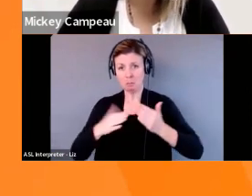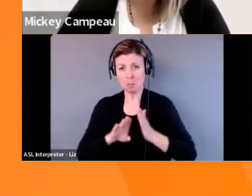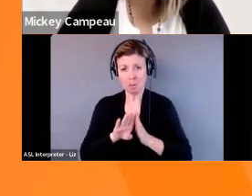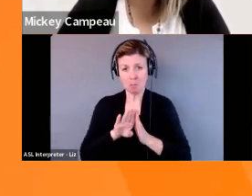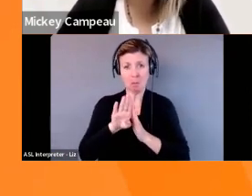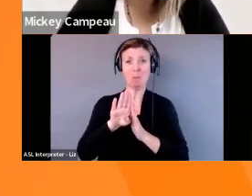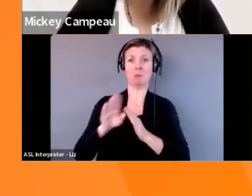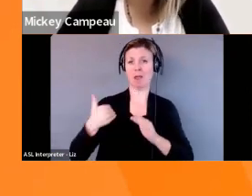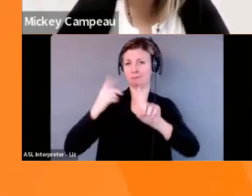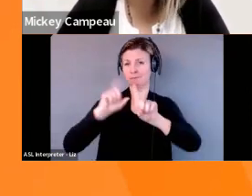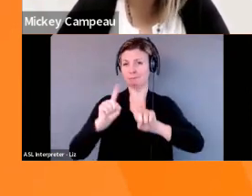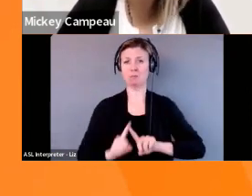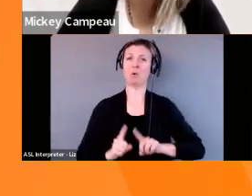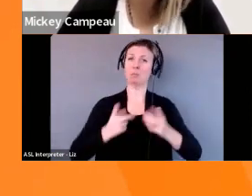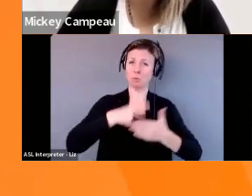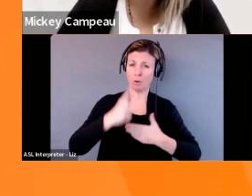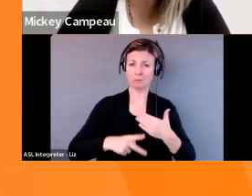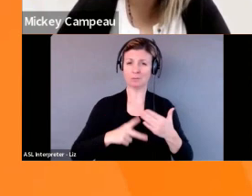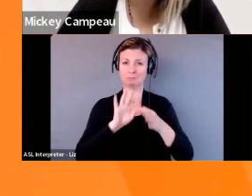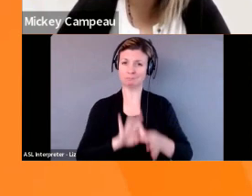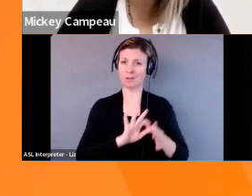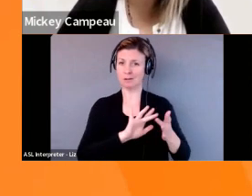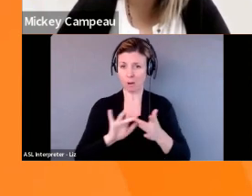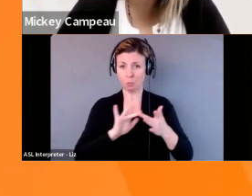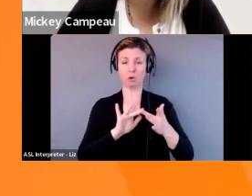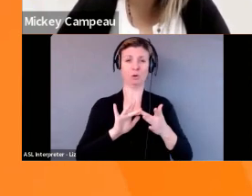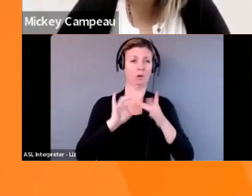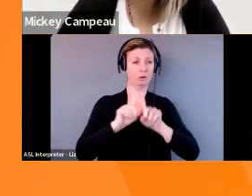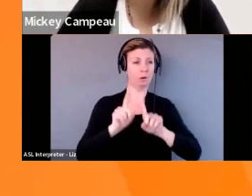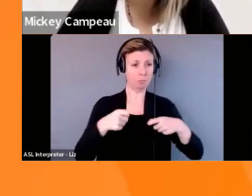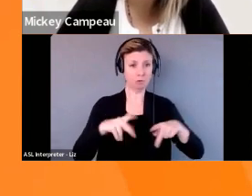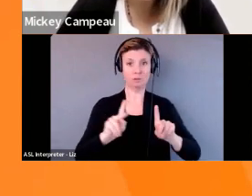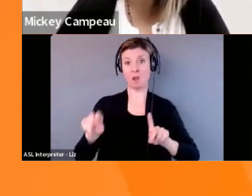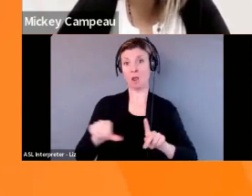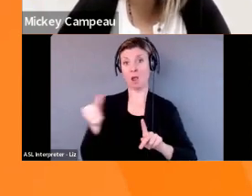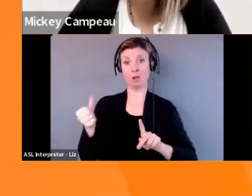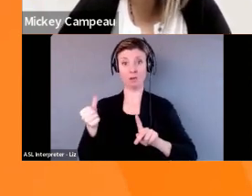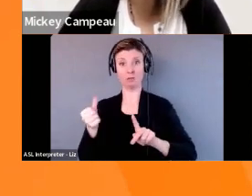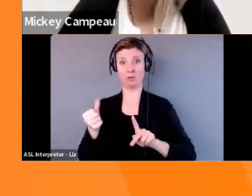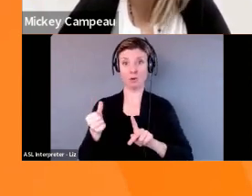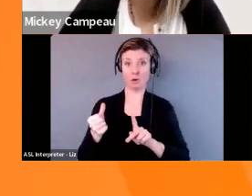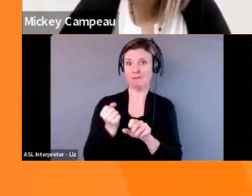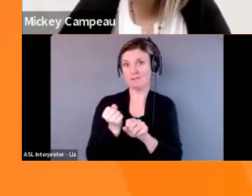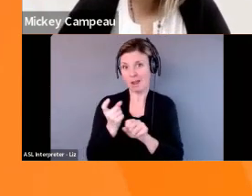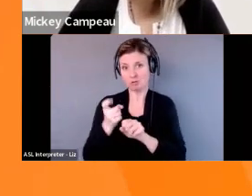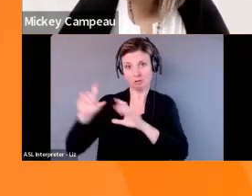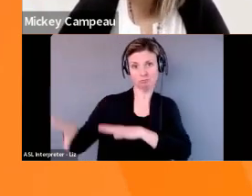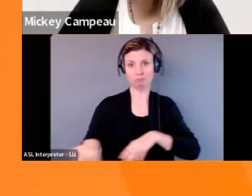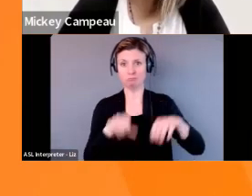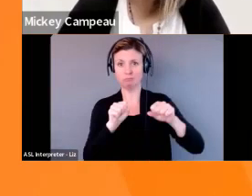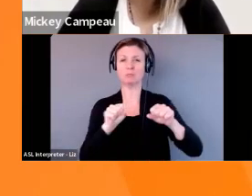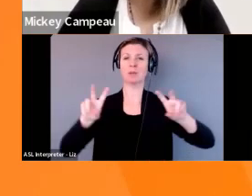mentorship, networking opportunities, and an annual trade show called Ontario Innovation Expo. But now, more about our